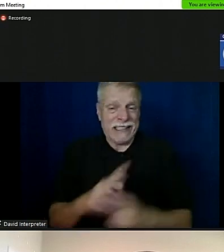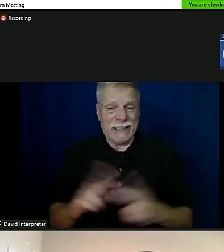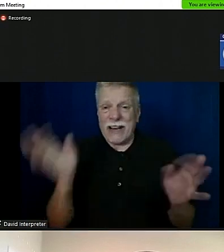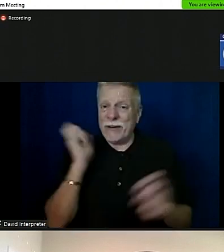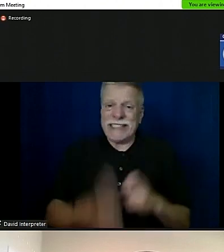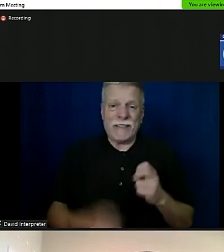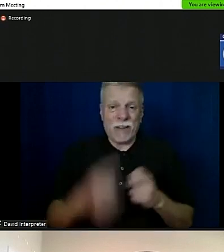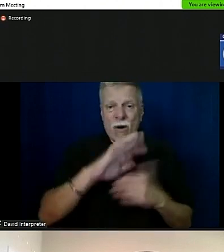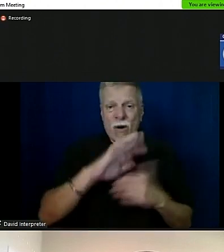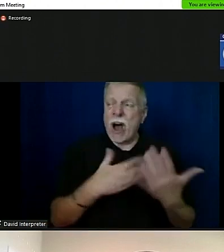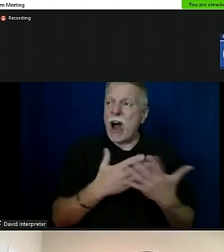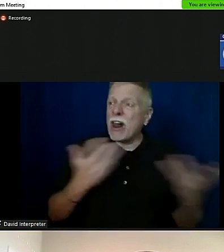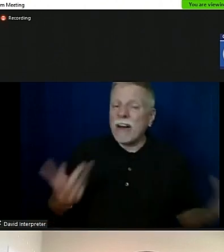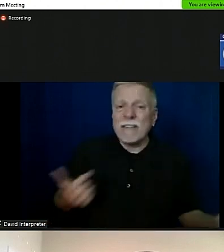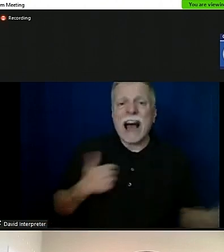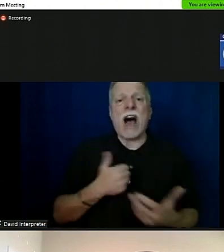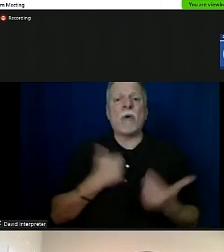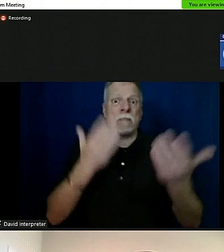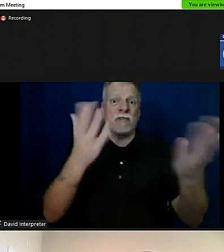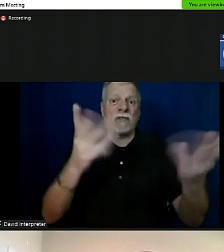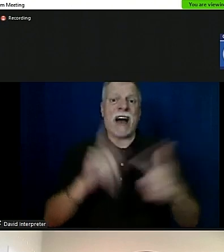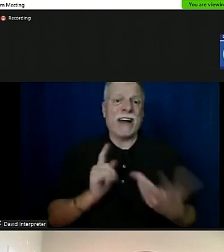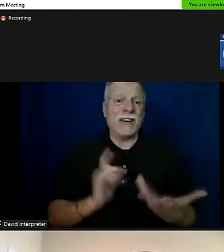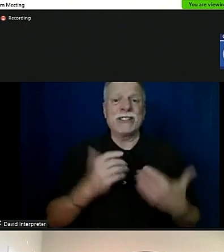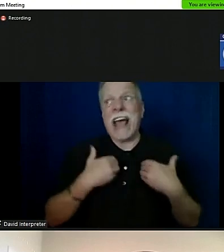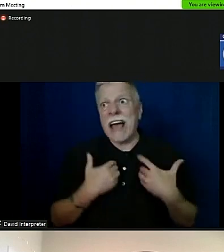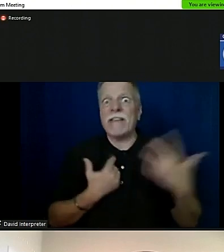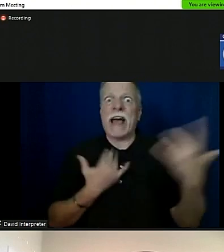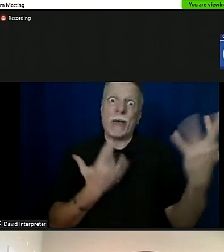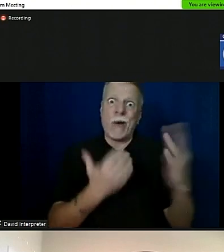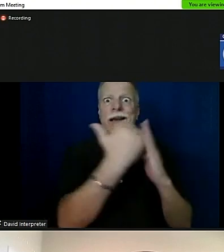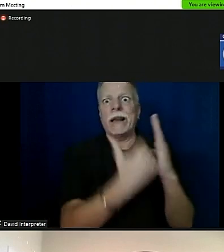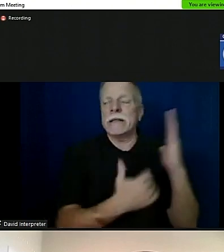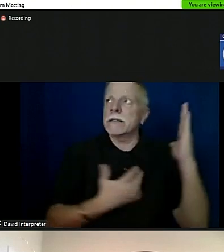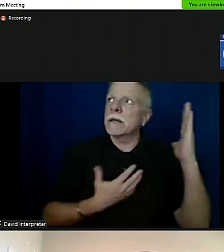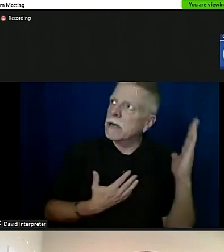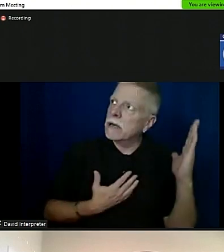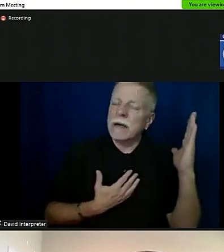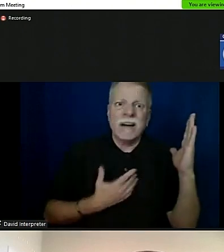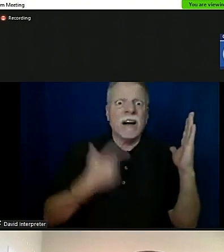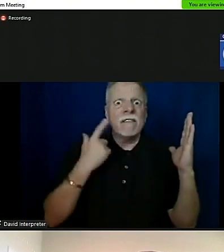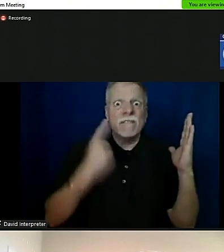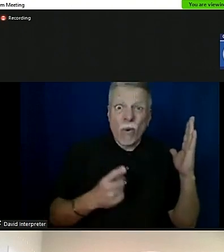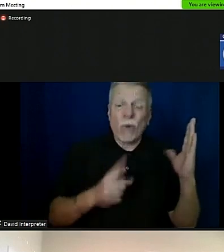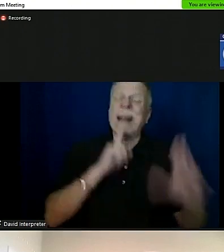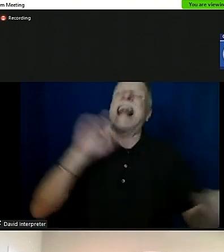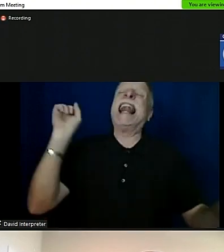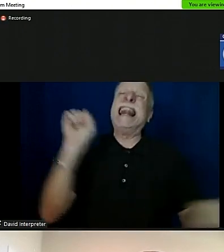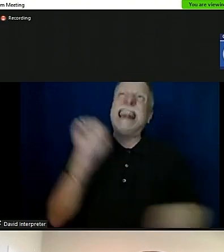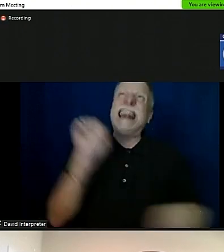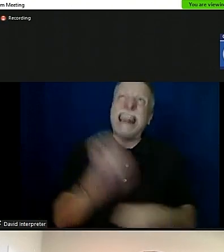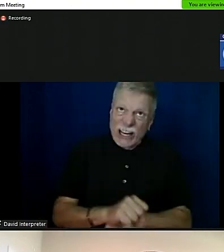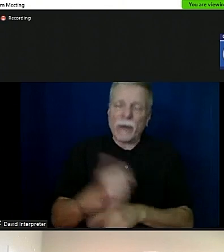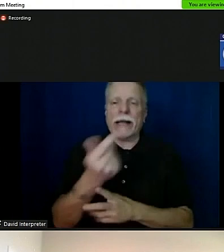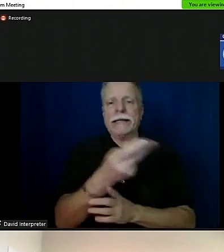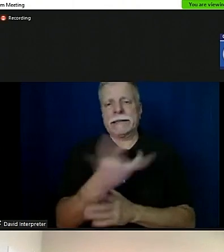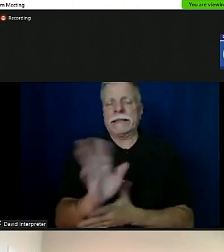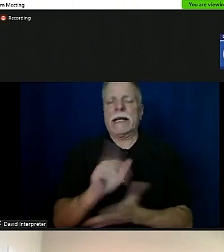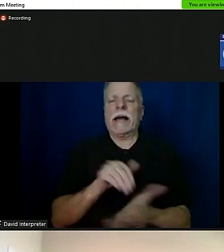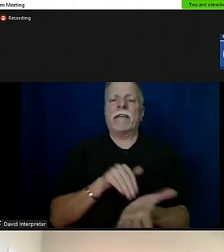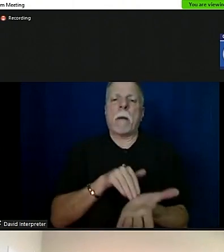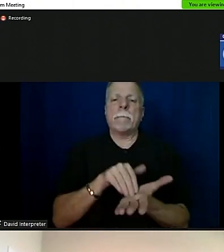providers to create wait lists for, what is literally several million people. And so we understand that frustration. We're doing all